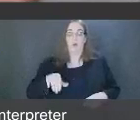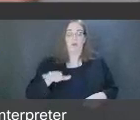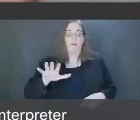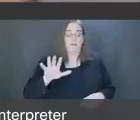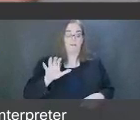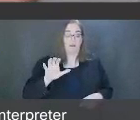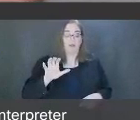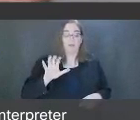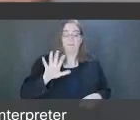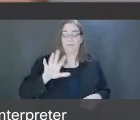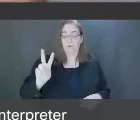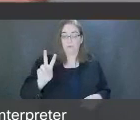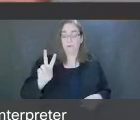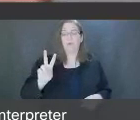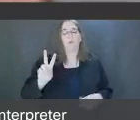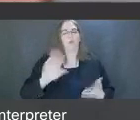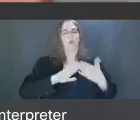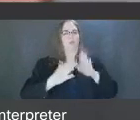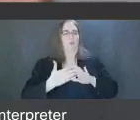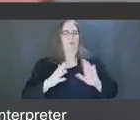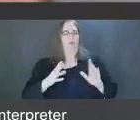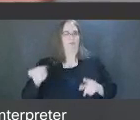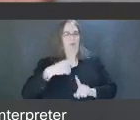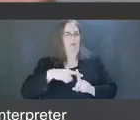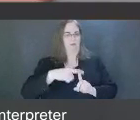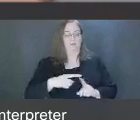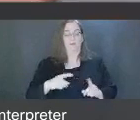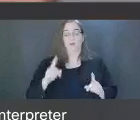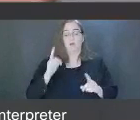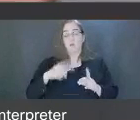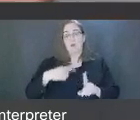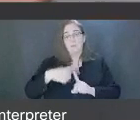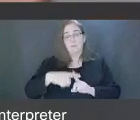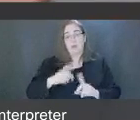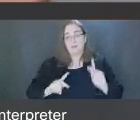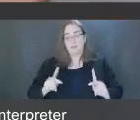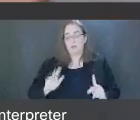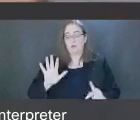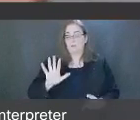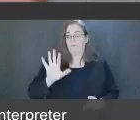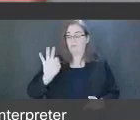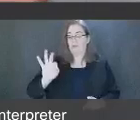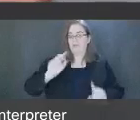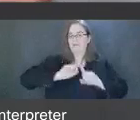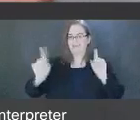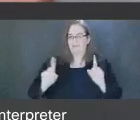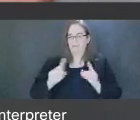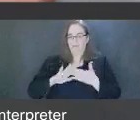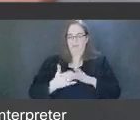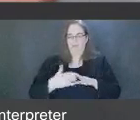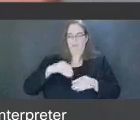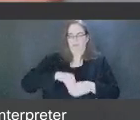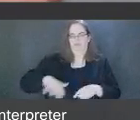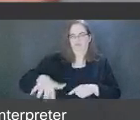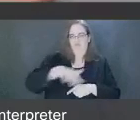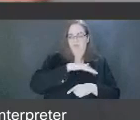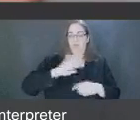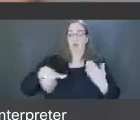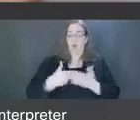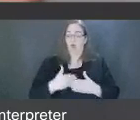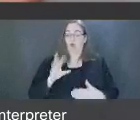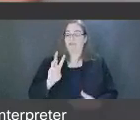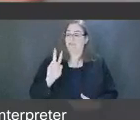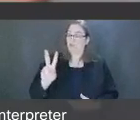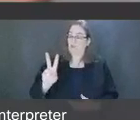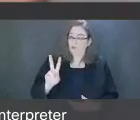1,552 were from our community. These positive individuals are from 59 municipalities, but all 62 Montgomery